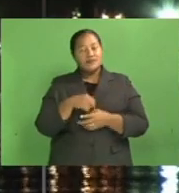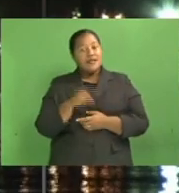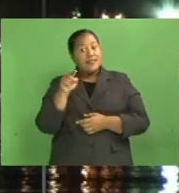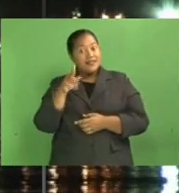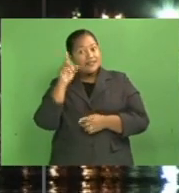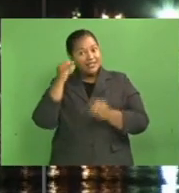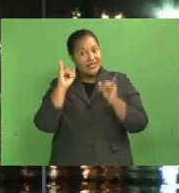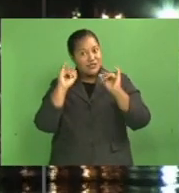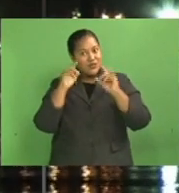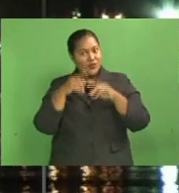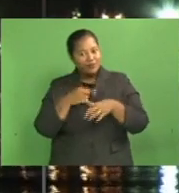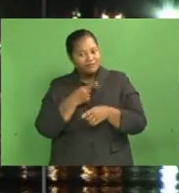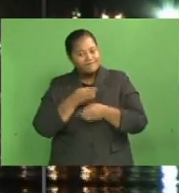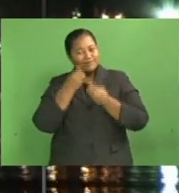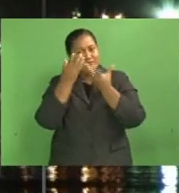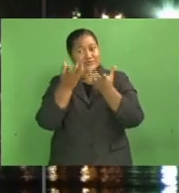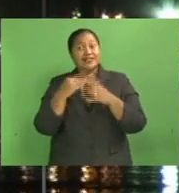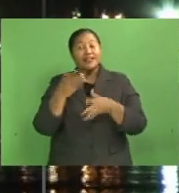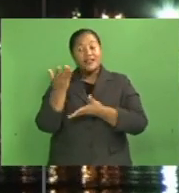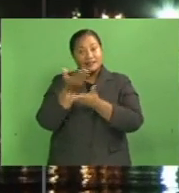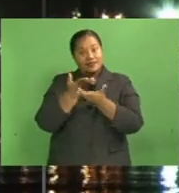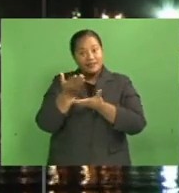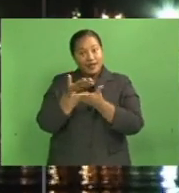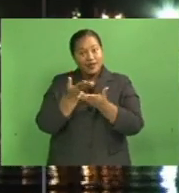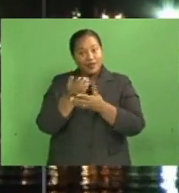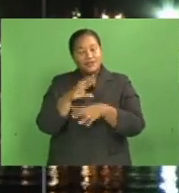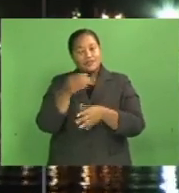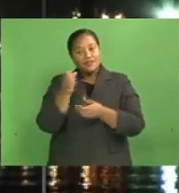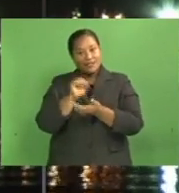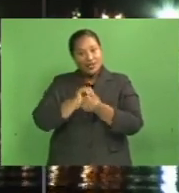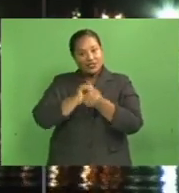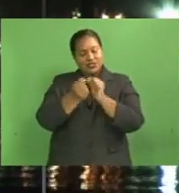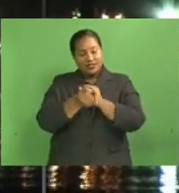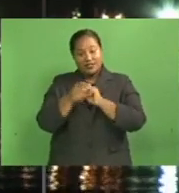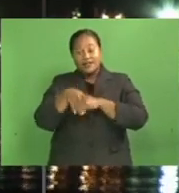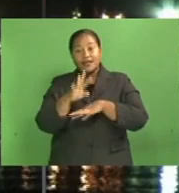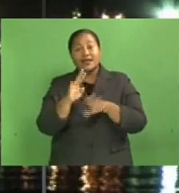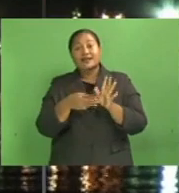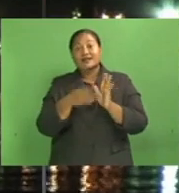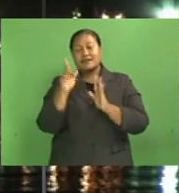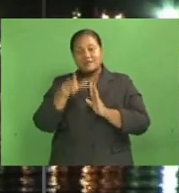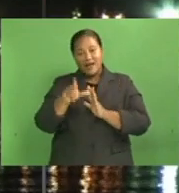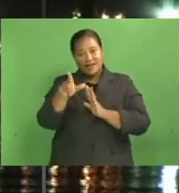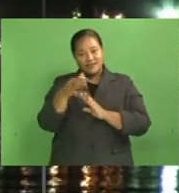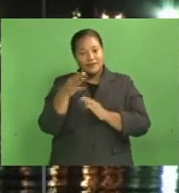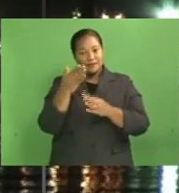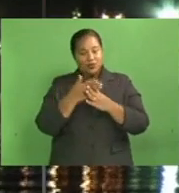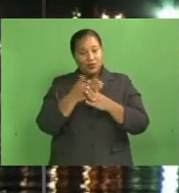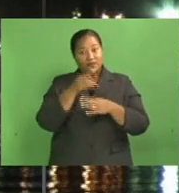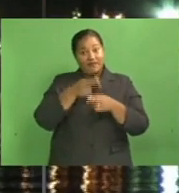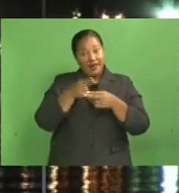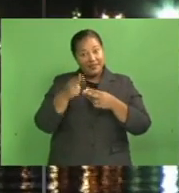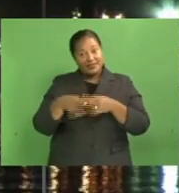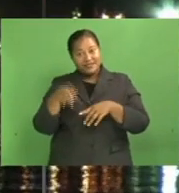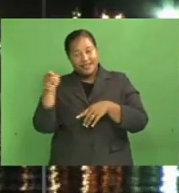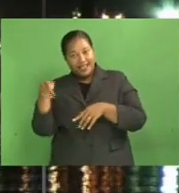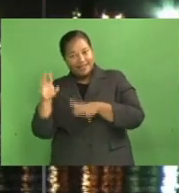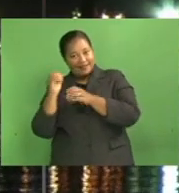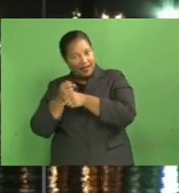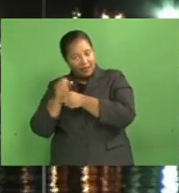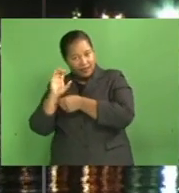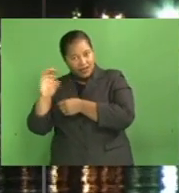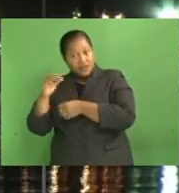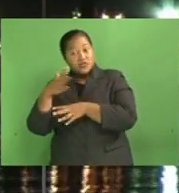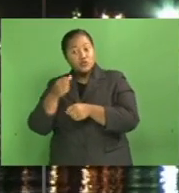raised during a Talanoa session in Madawata between the farmers and the Itaukei Lands Trust Board, Fiji Sugar Corporation, Sugarcane